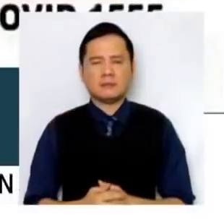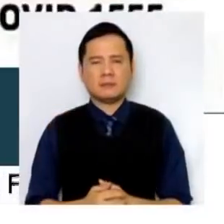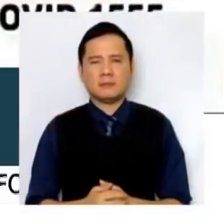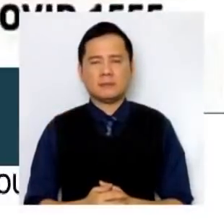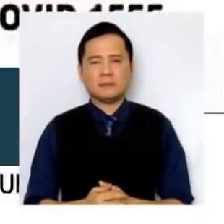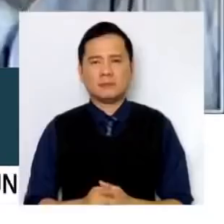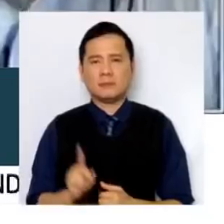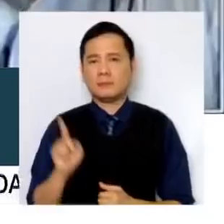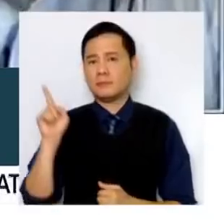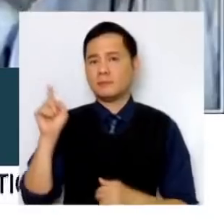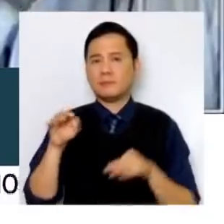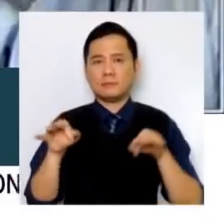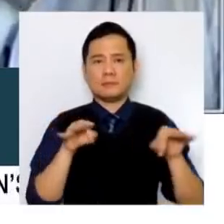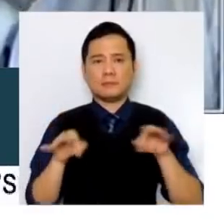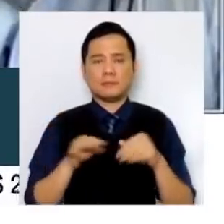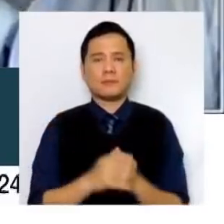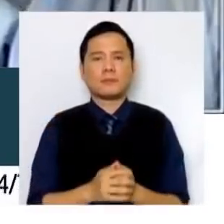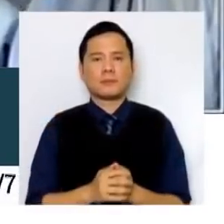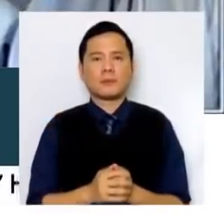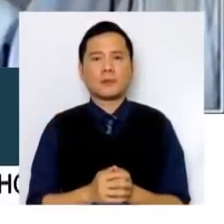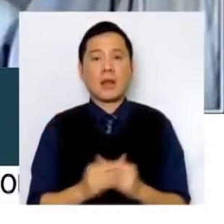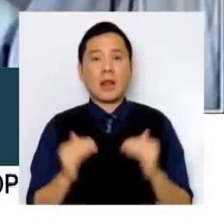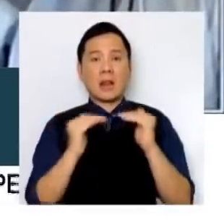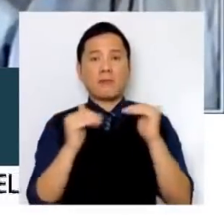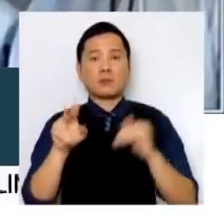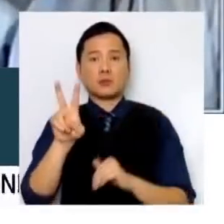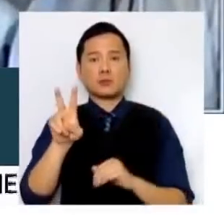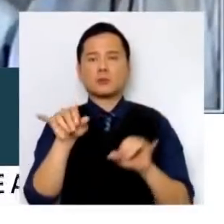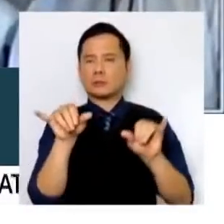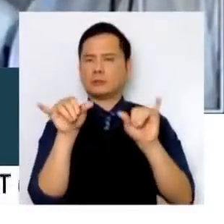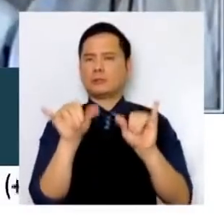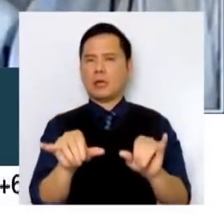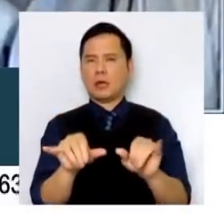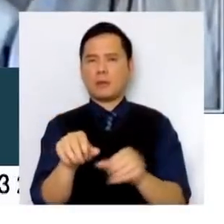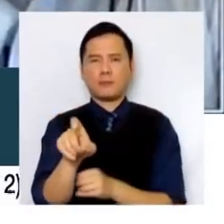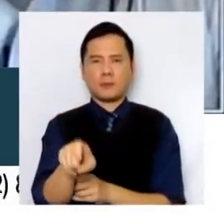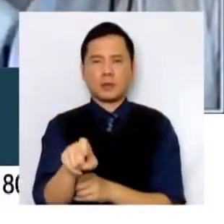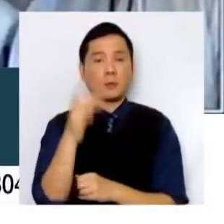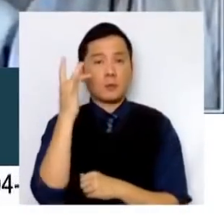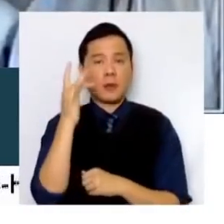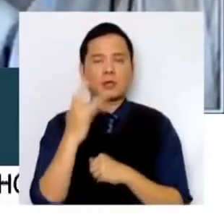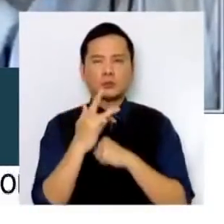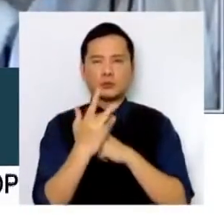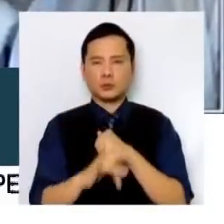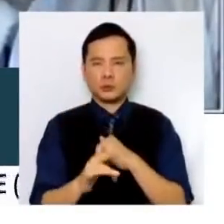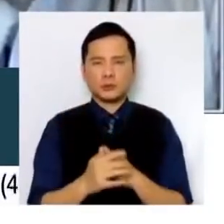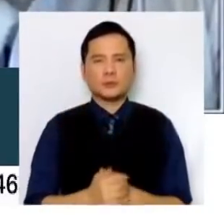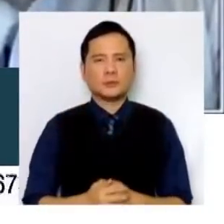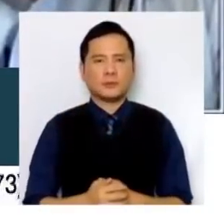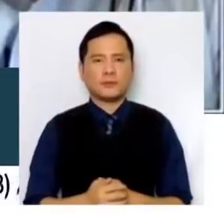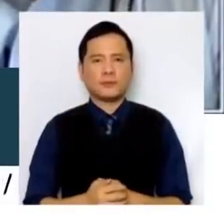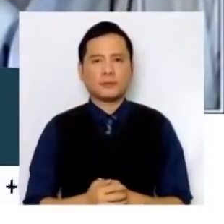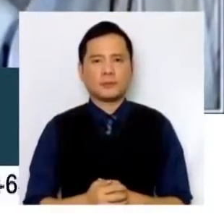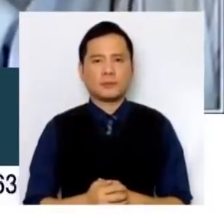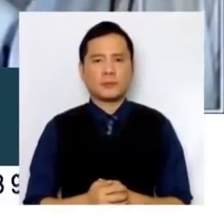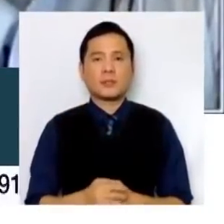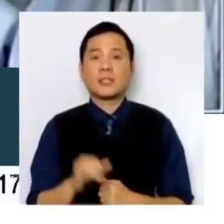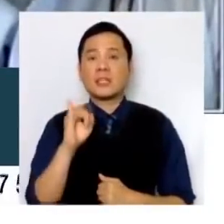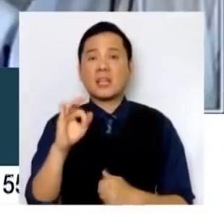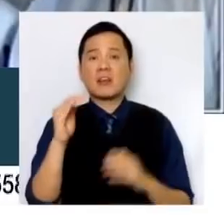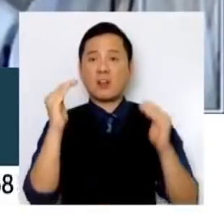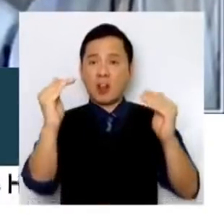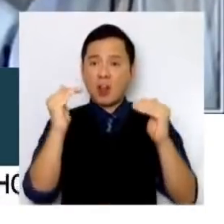Still need to stay in the alert level 2, no? It's too early, and I think it's too drastic to change to a lower